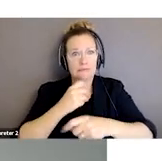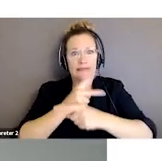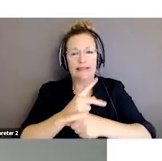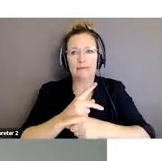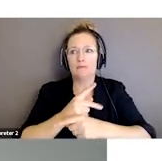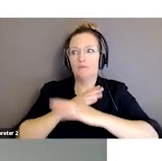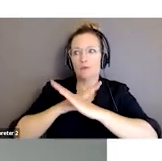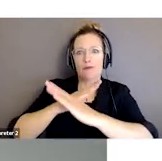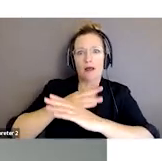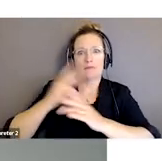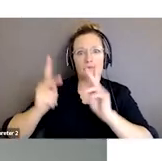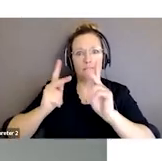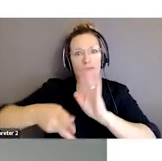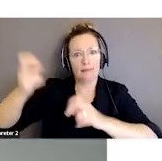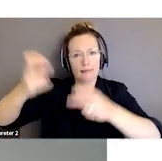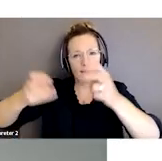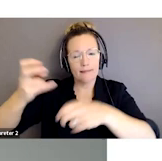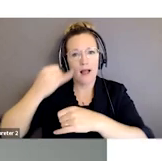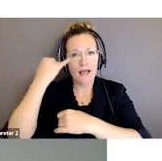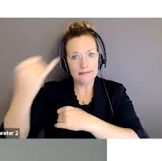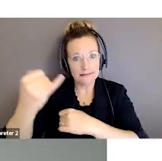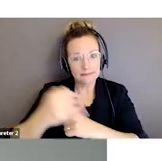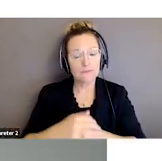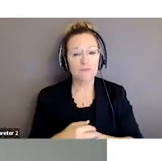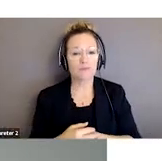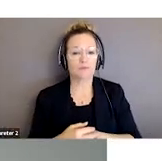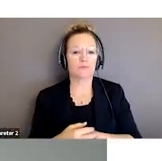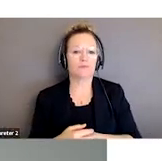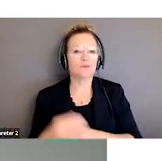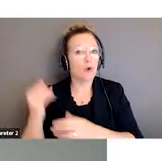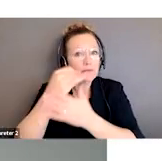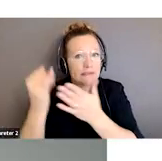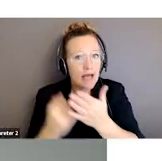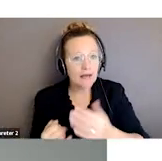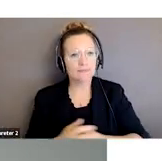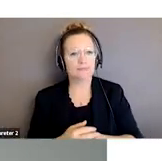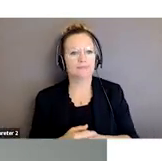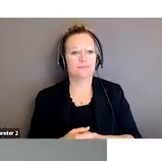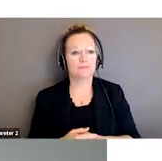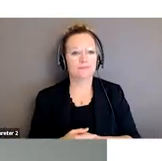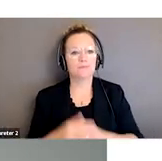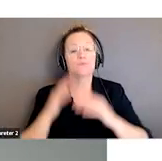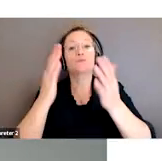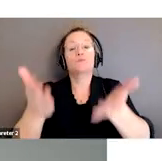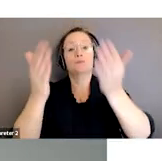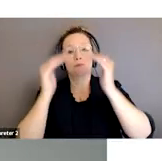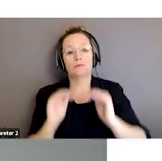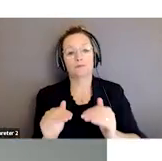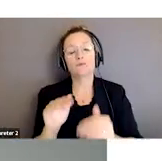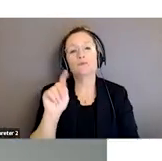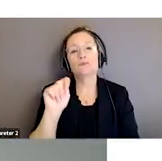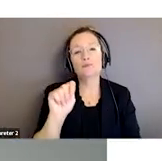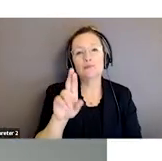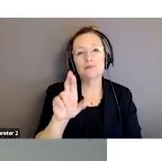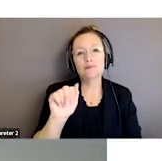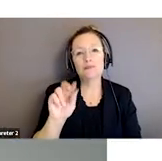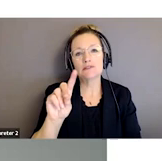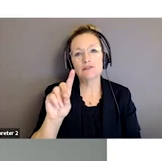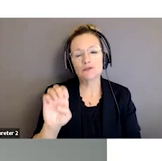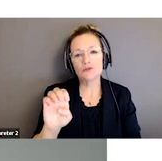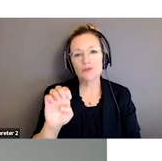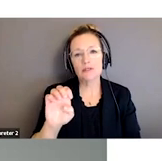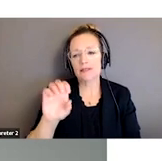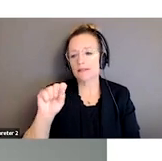Trade secrets, as I said, is not an IP right per se, but it is basically